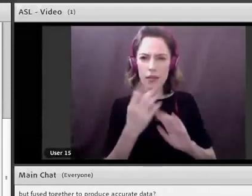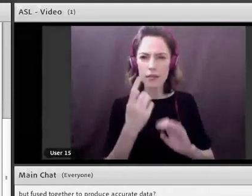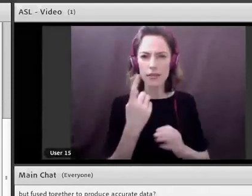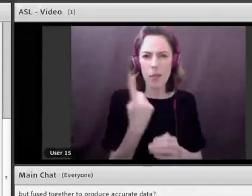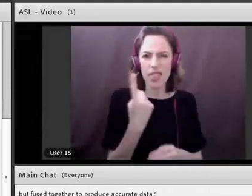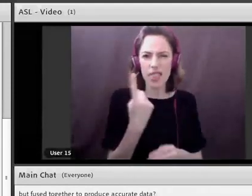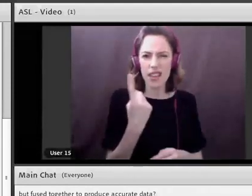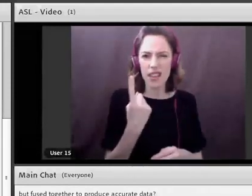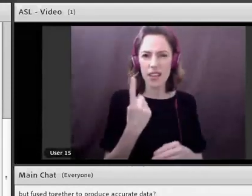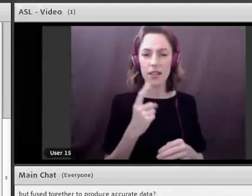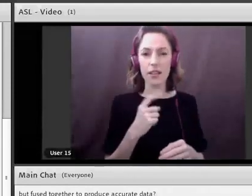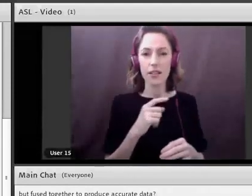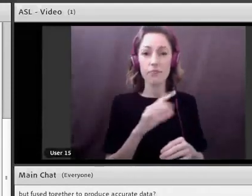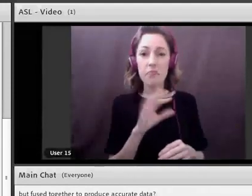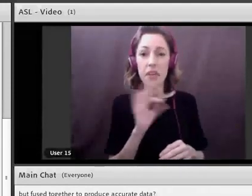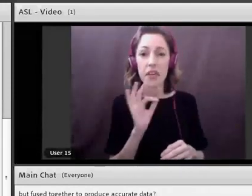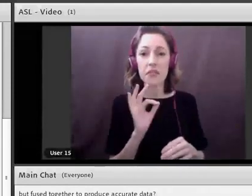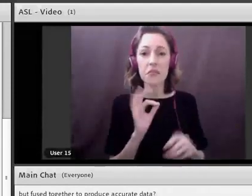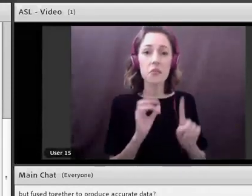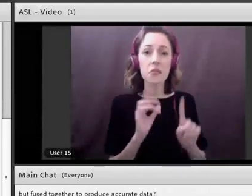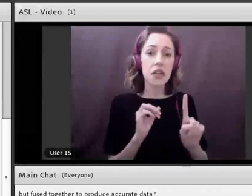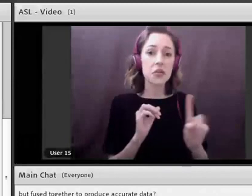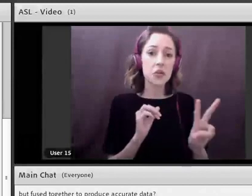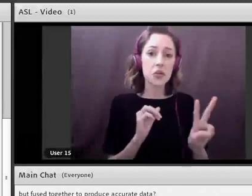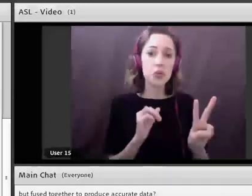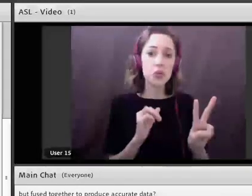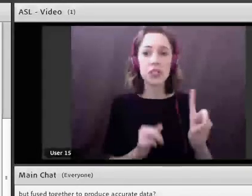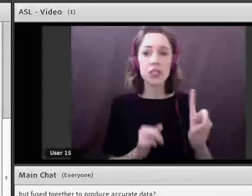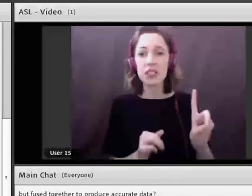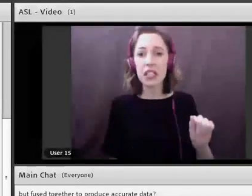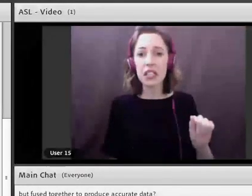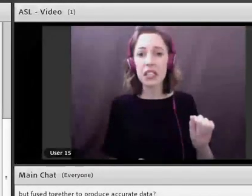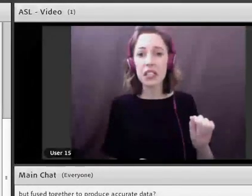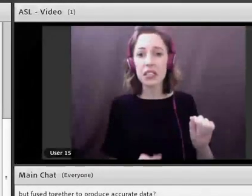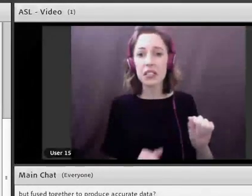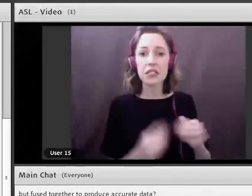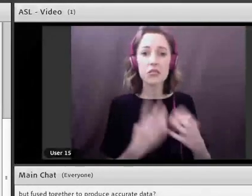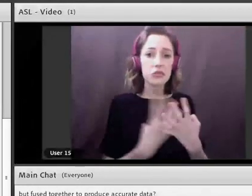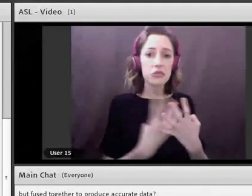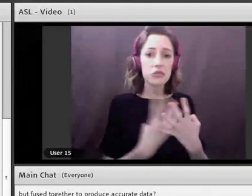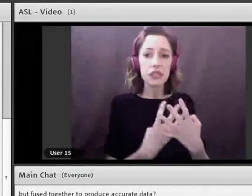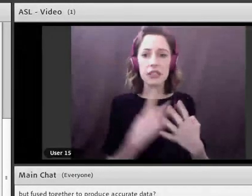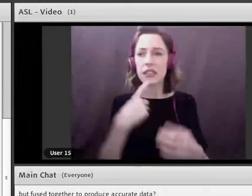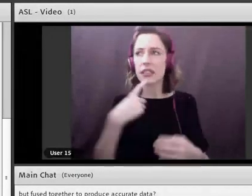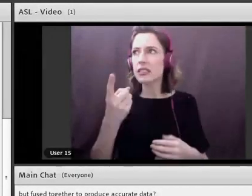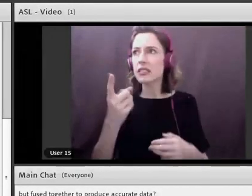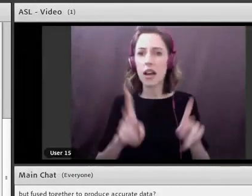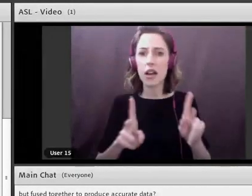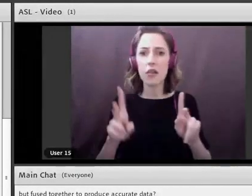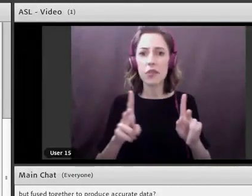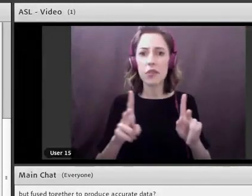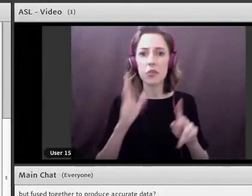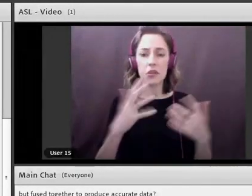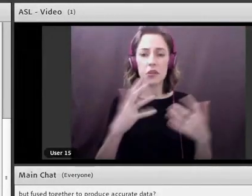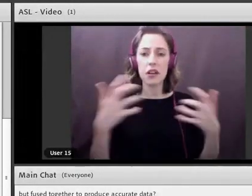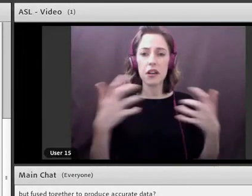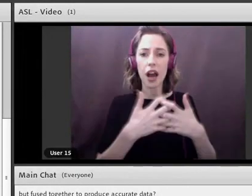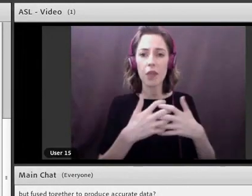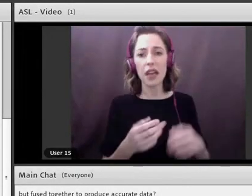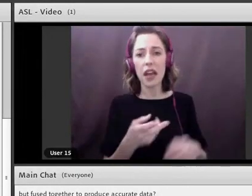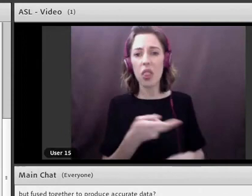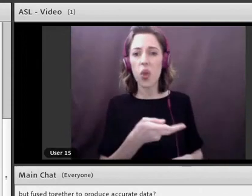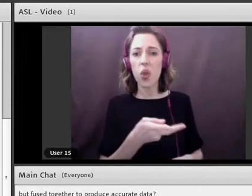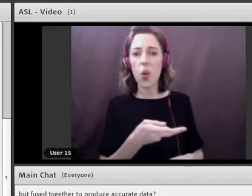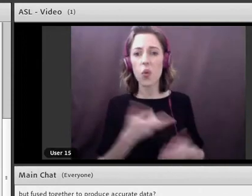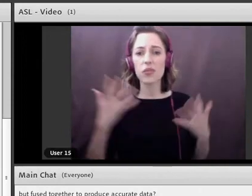and tell the people around you that you're only going to accommodate those disabilities. It seems to me that would be a jump. So, but that was just